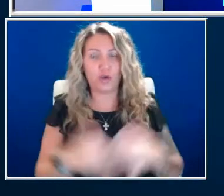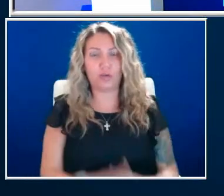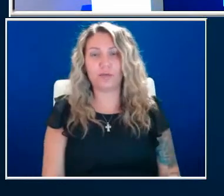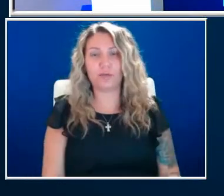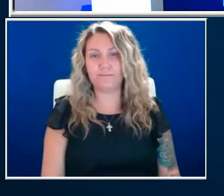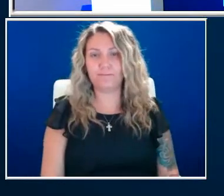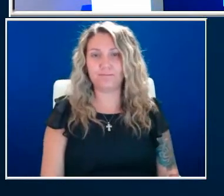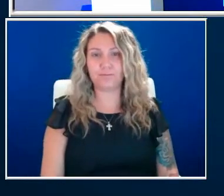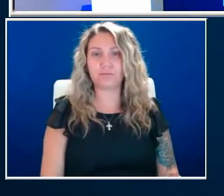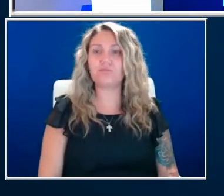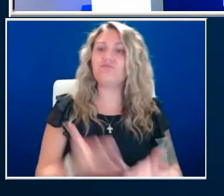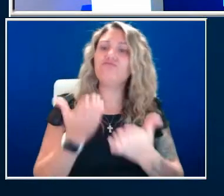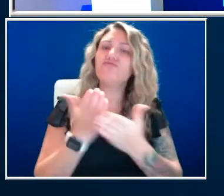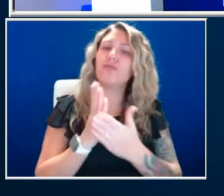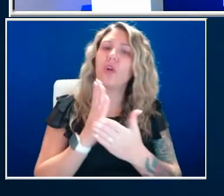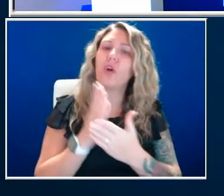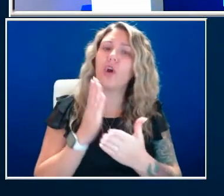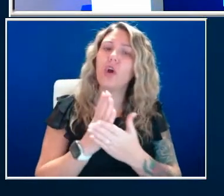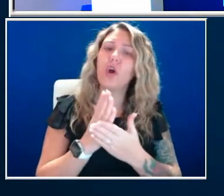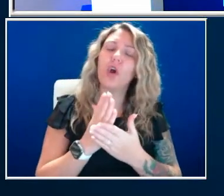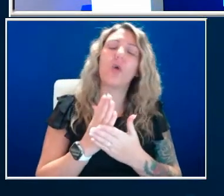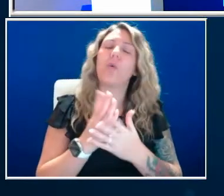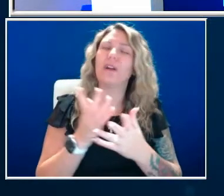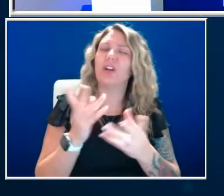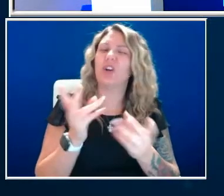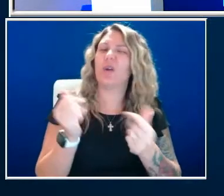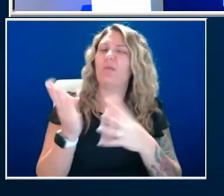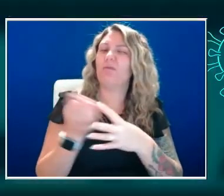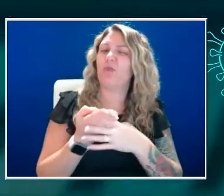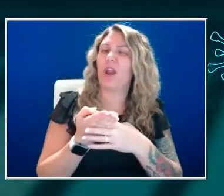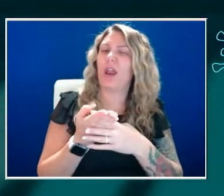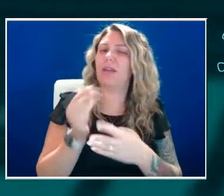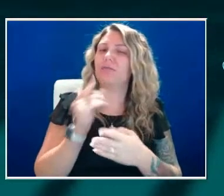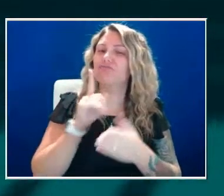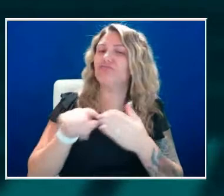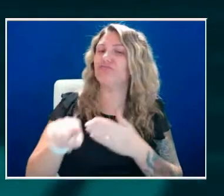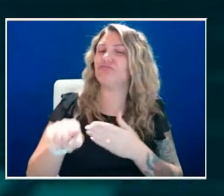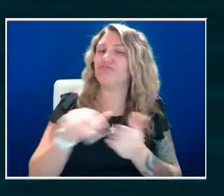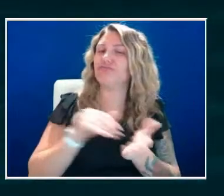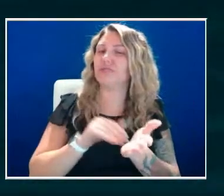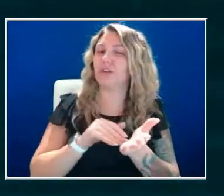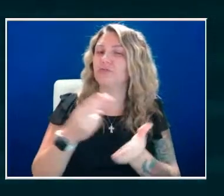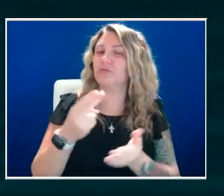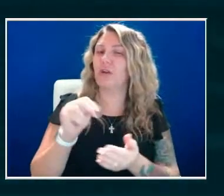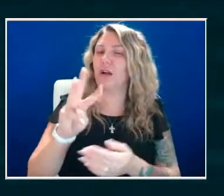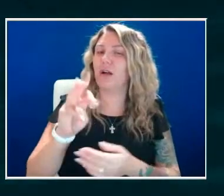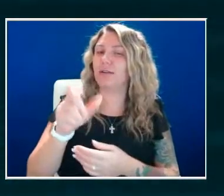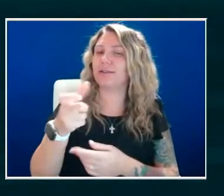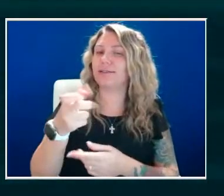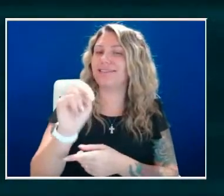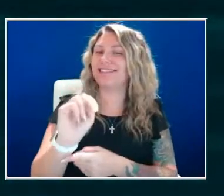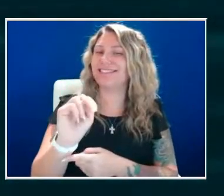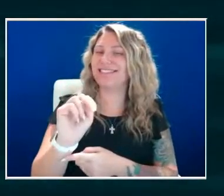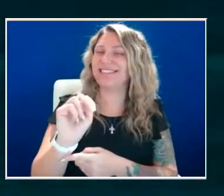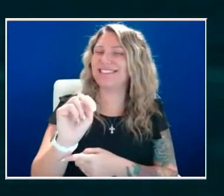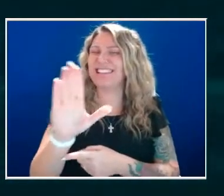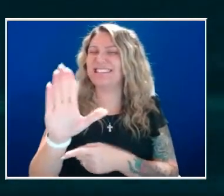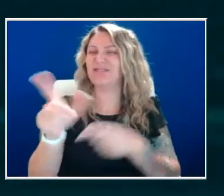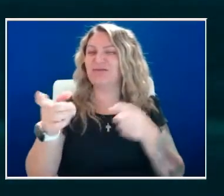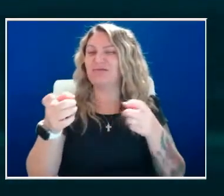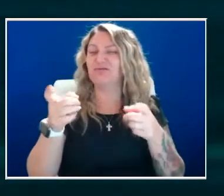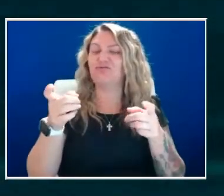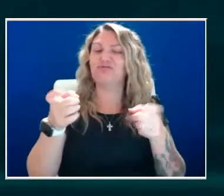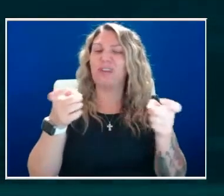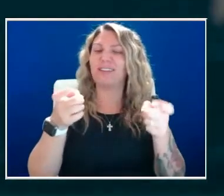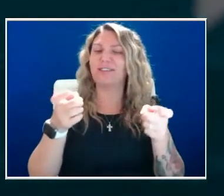All right, I want to take a quick break. We're going to check in with Dr. Dana Hawkinson, Medical Director of Infection Prevention and Control. We'll get back with Amy and Nathan and baby Micah here in just